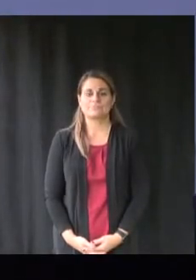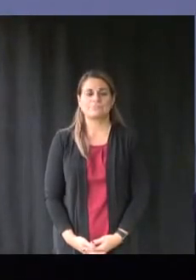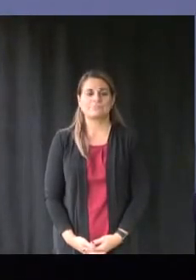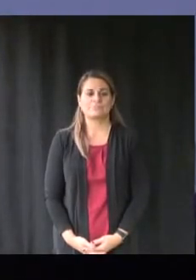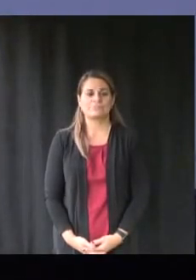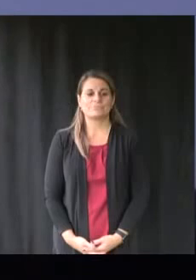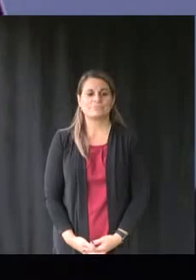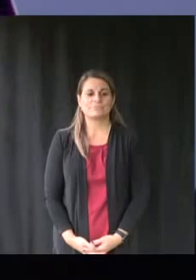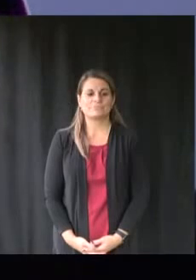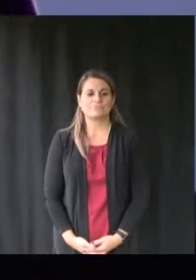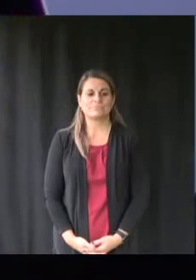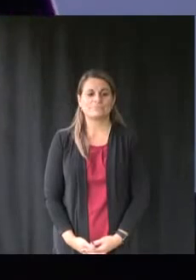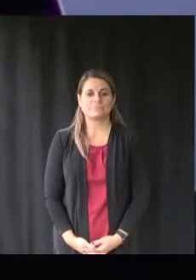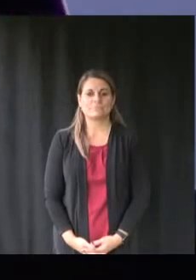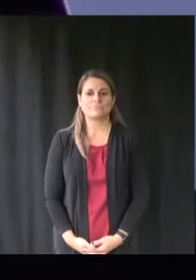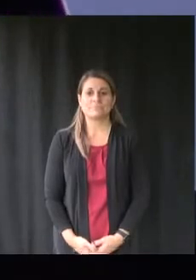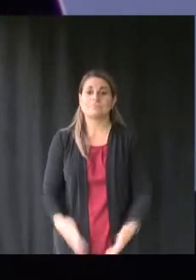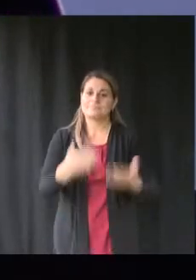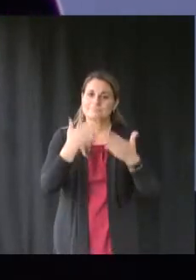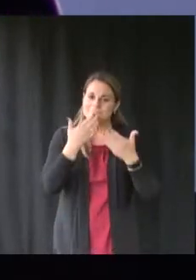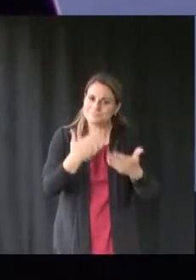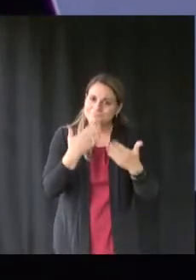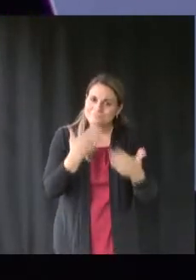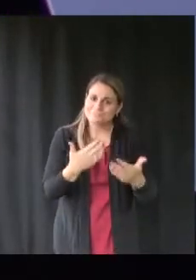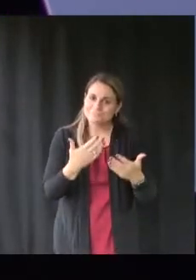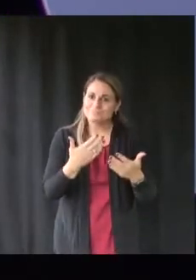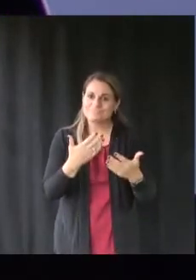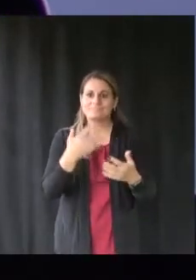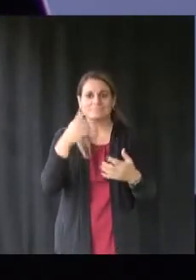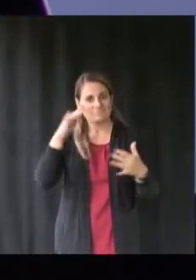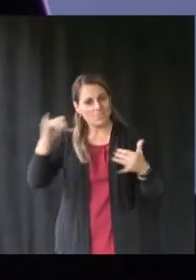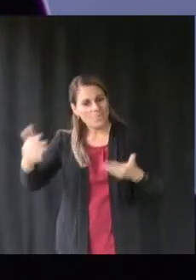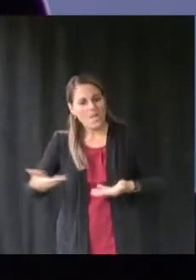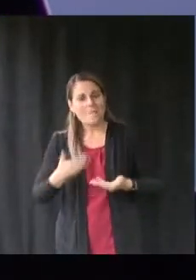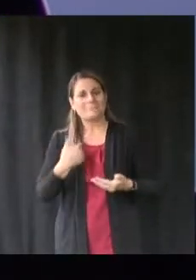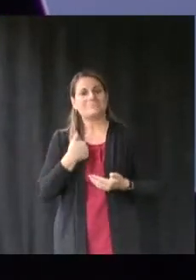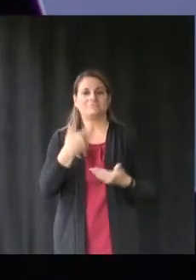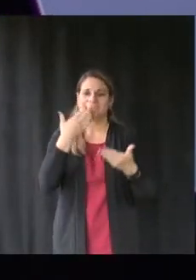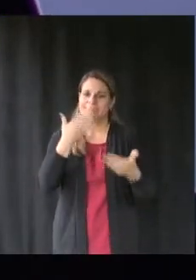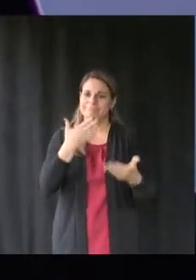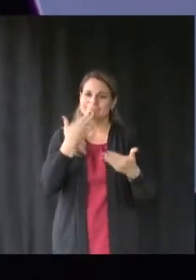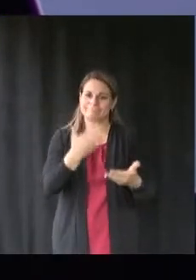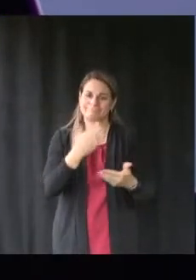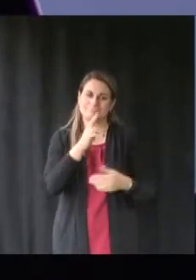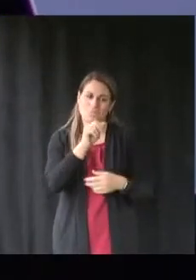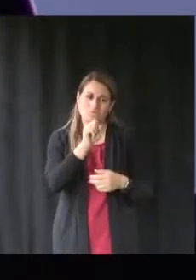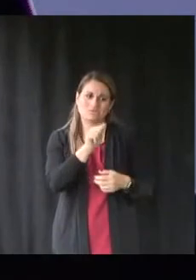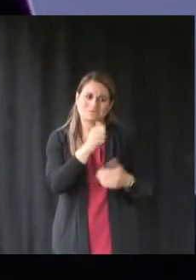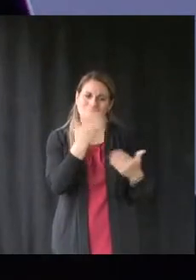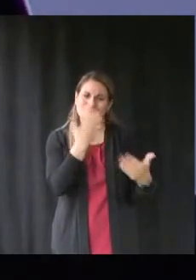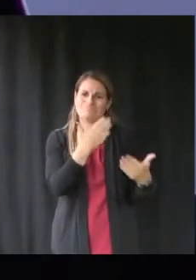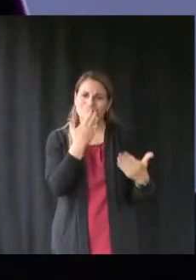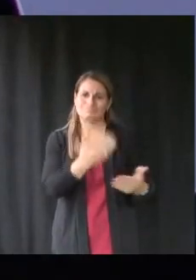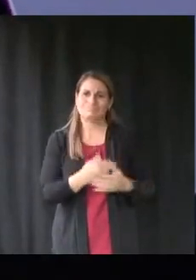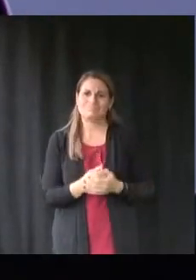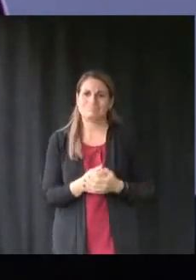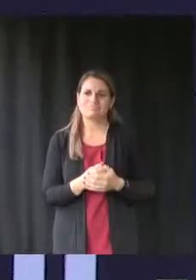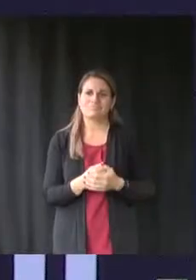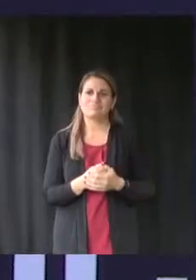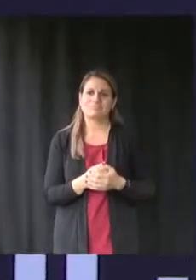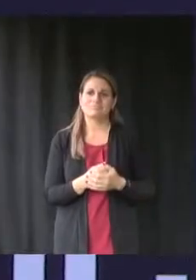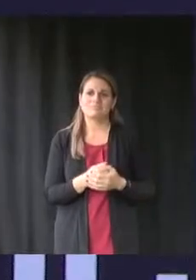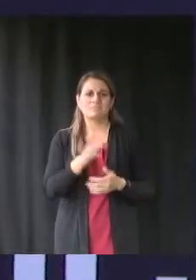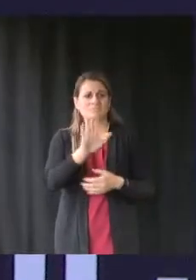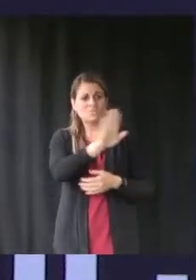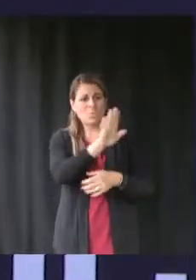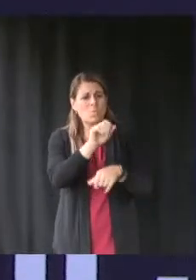Well, thank you all very, very much for that welcome. And Rosa, I can't even begin to thank you for your words today,